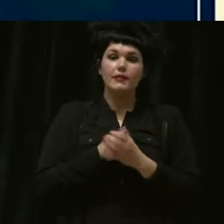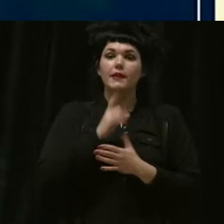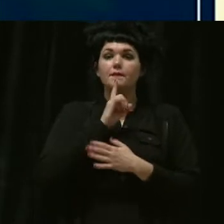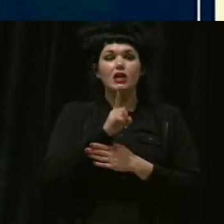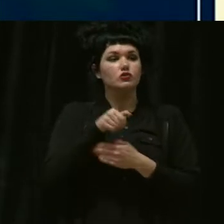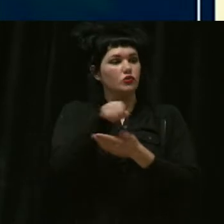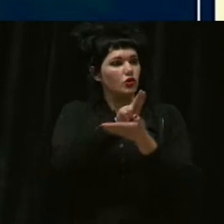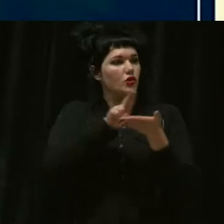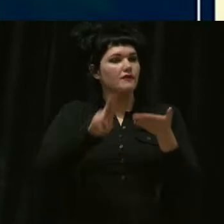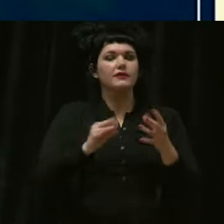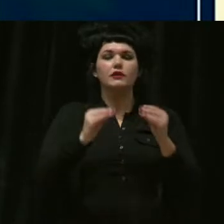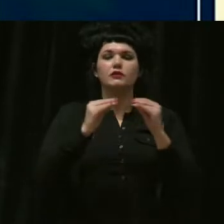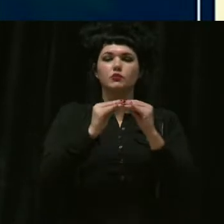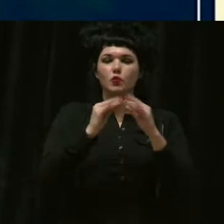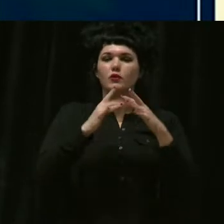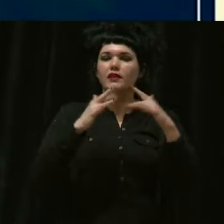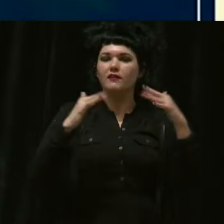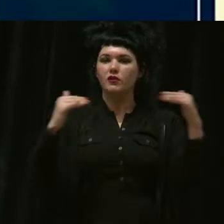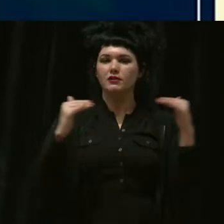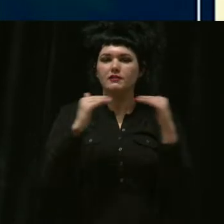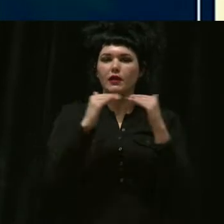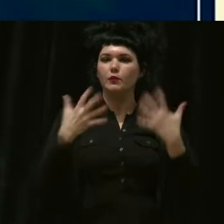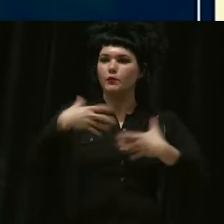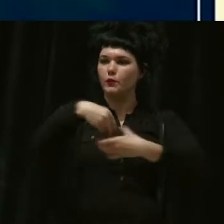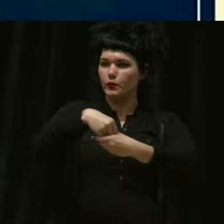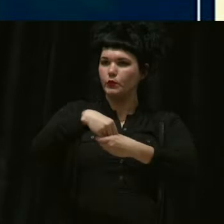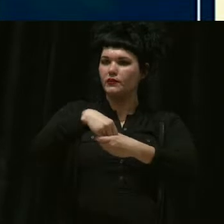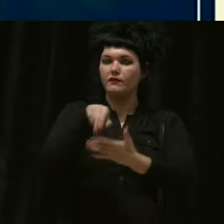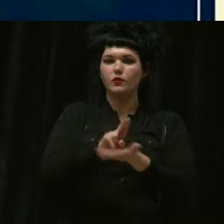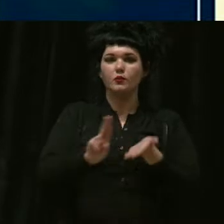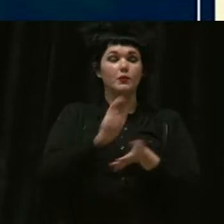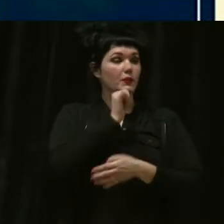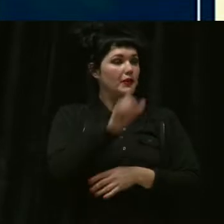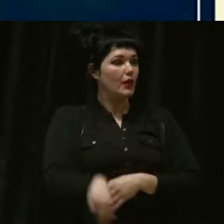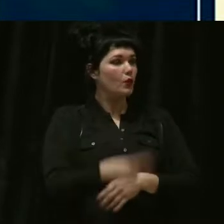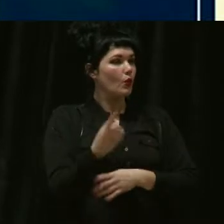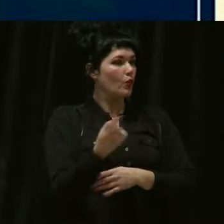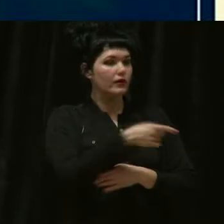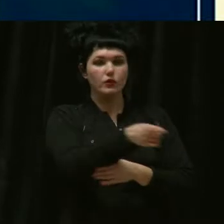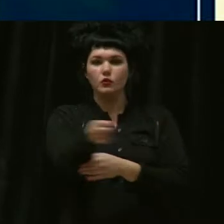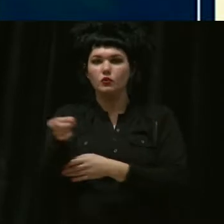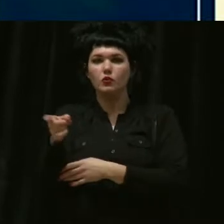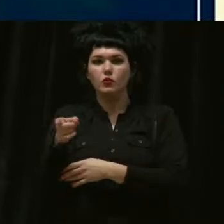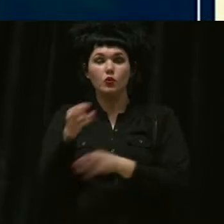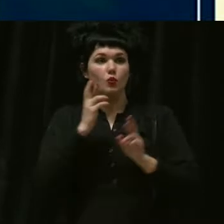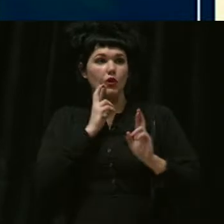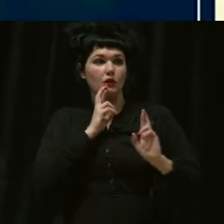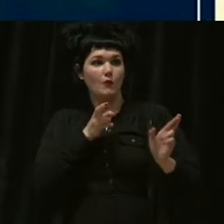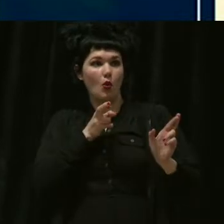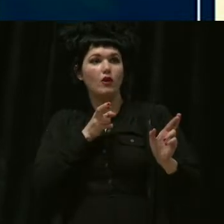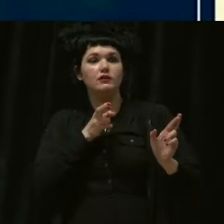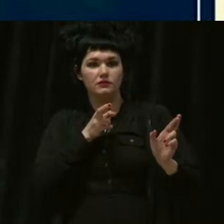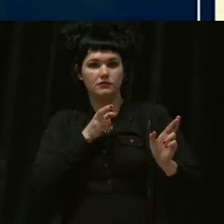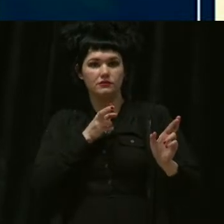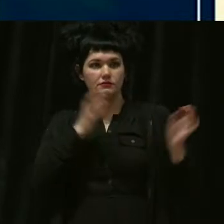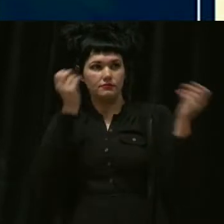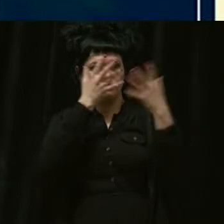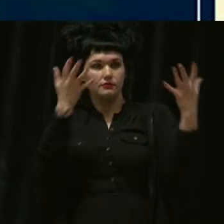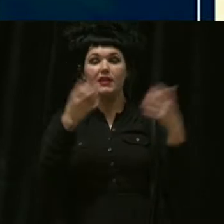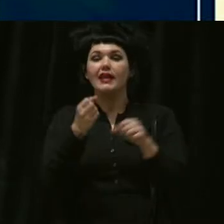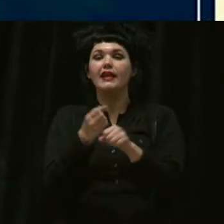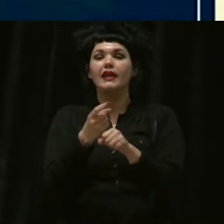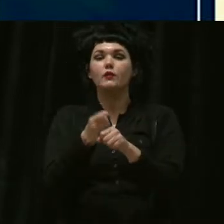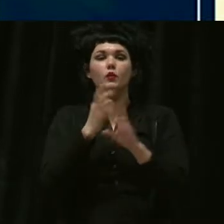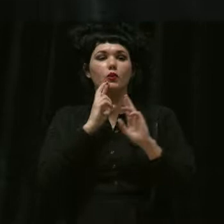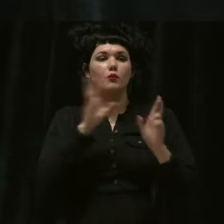a more diverse, equitable, and inclusive university. Not only do we report and give an annual report to the Board